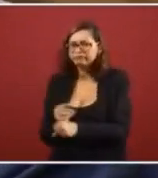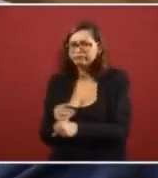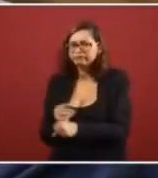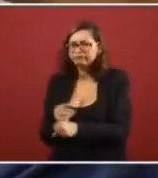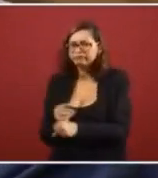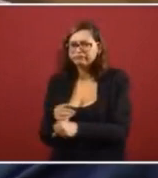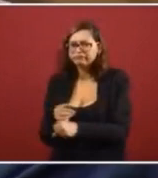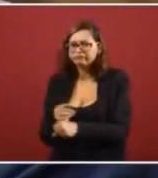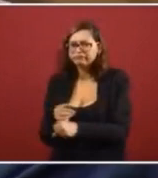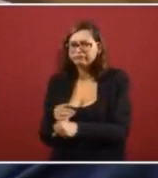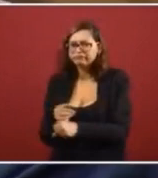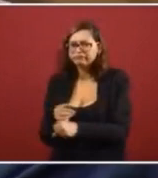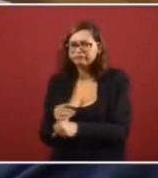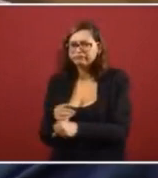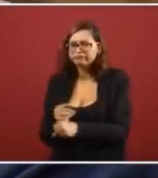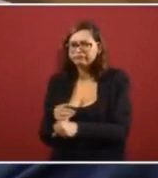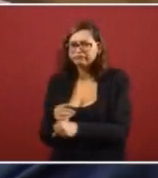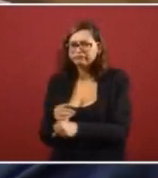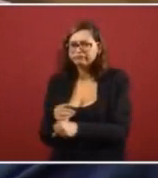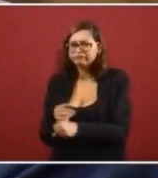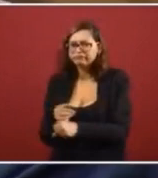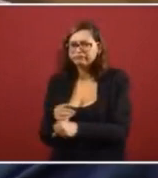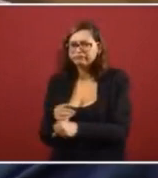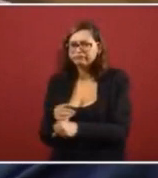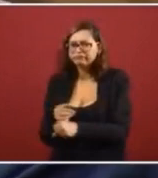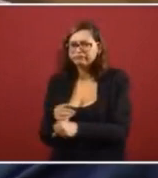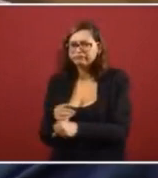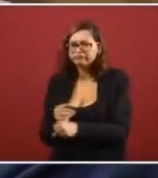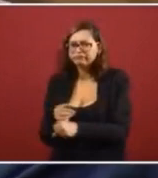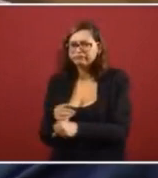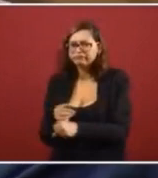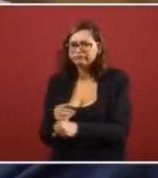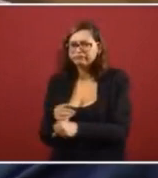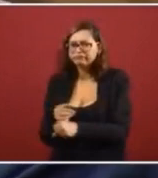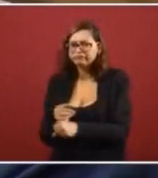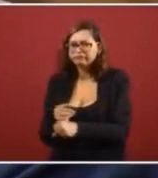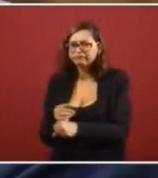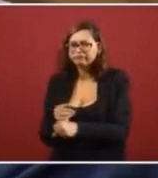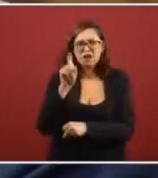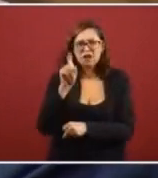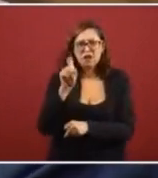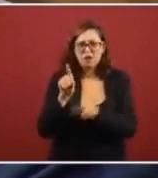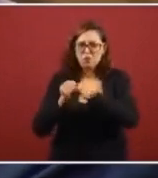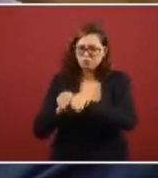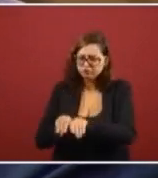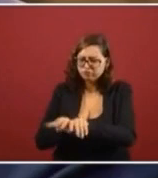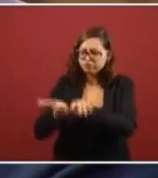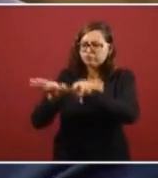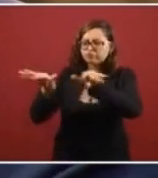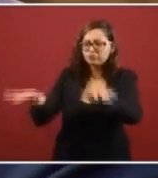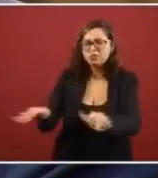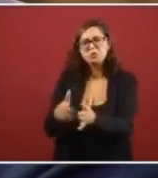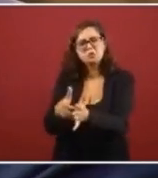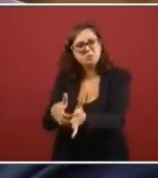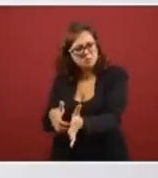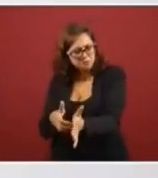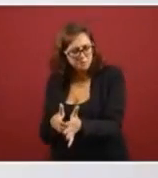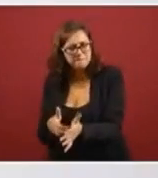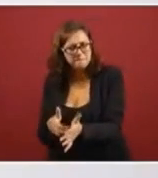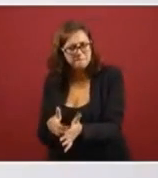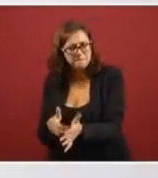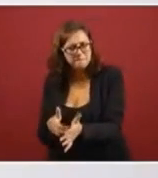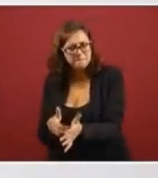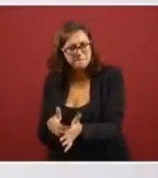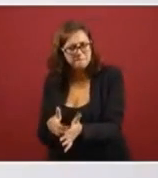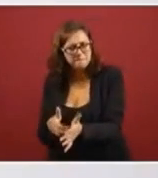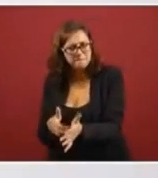for the irrigation to to benefit better from of